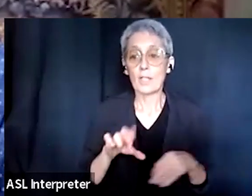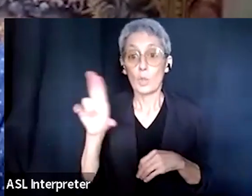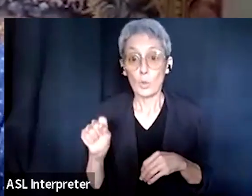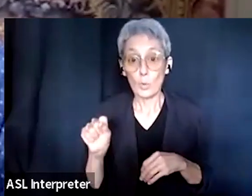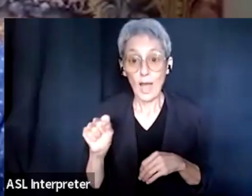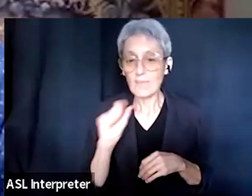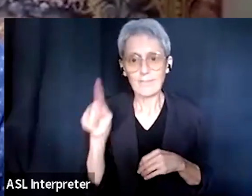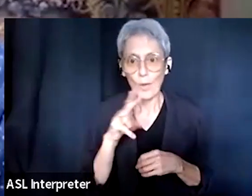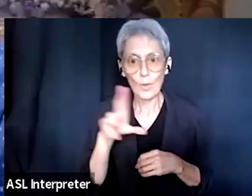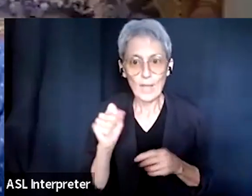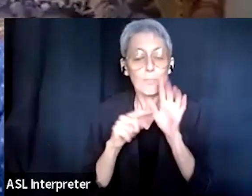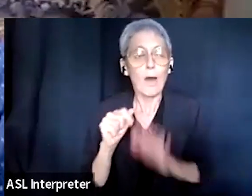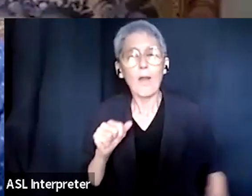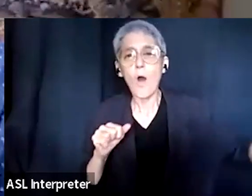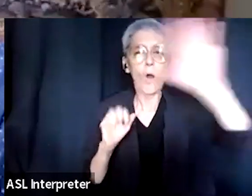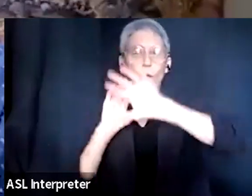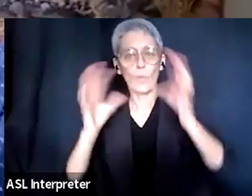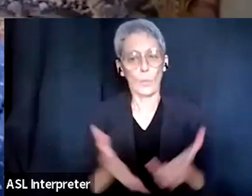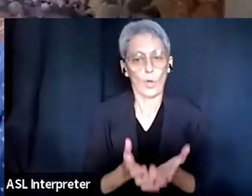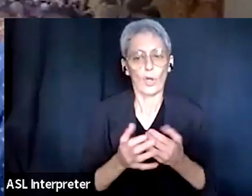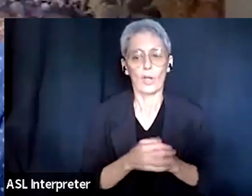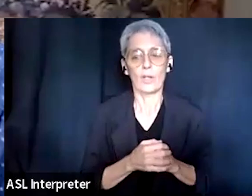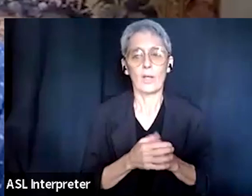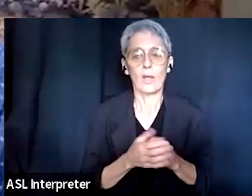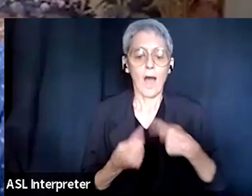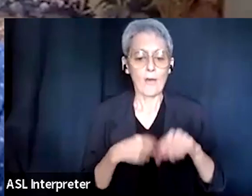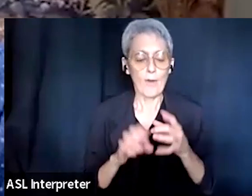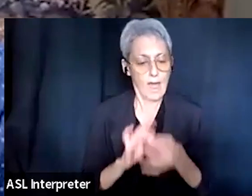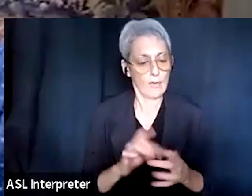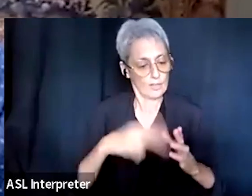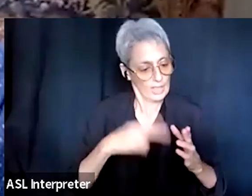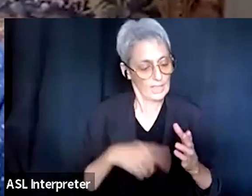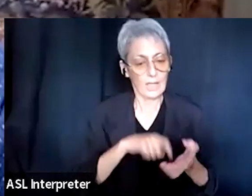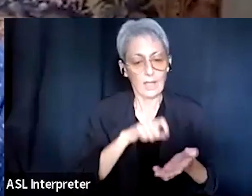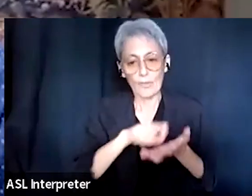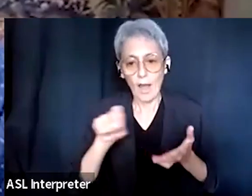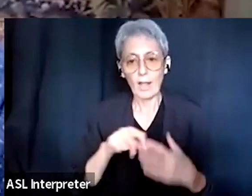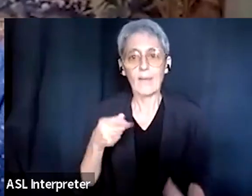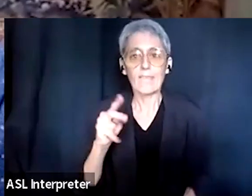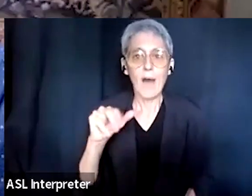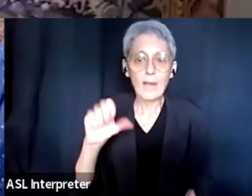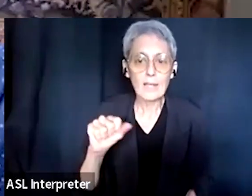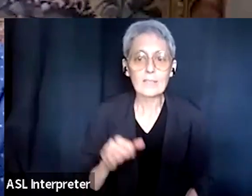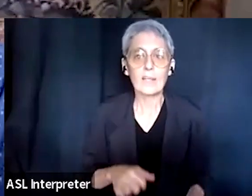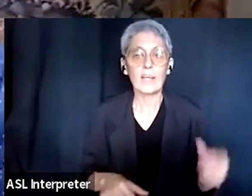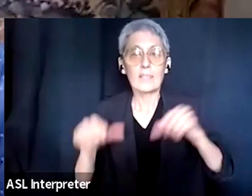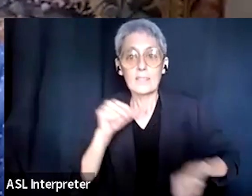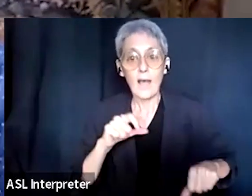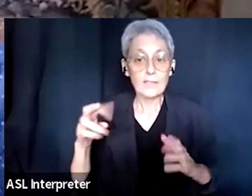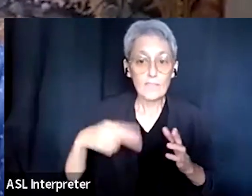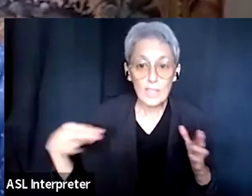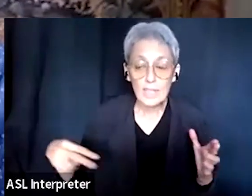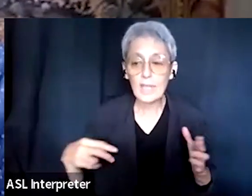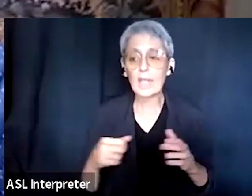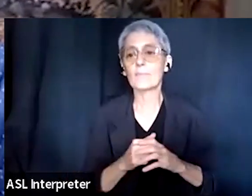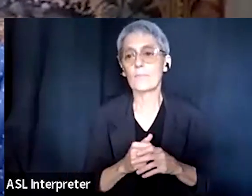internationally around reading, writing, phonics, the science of reading.